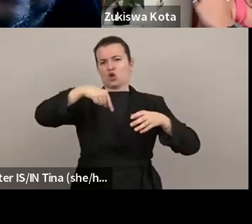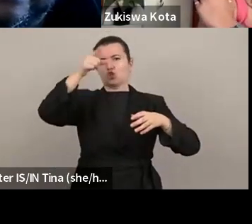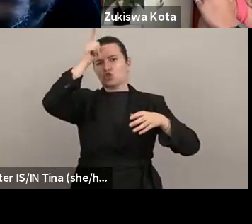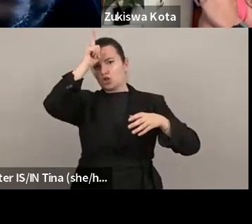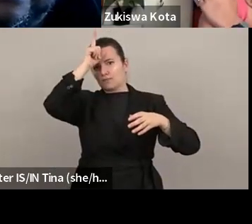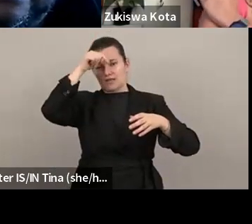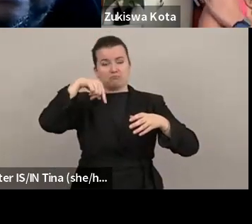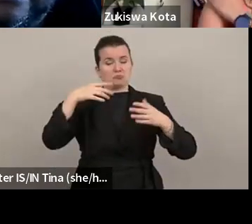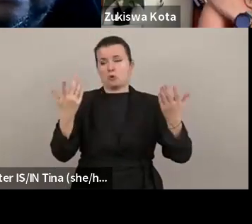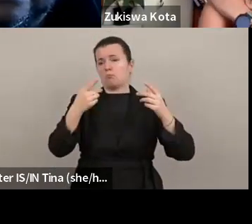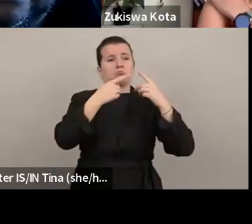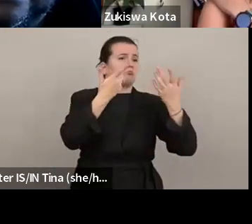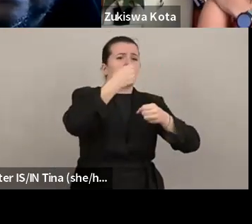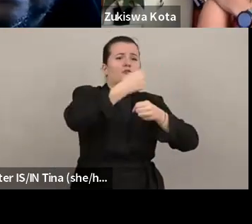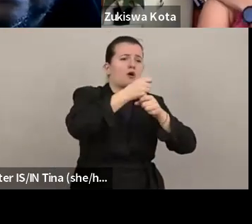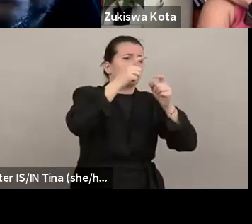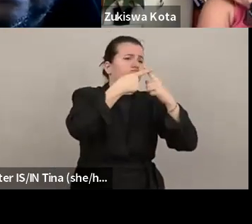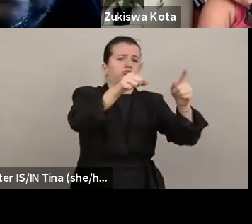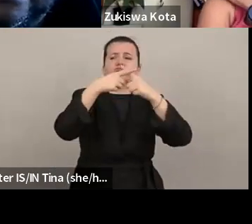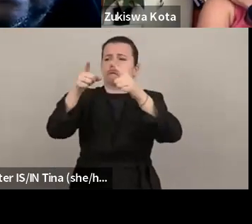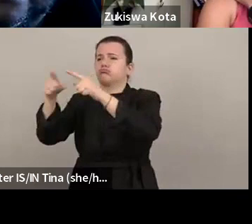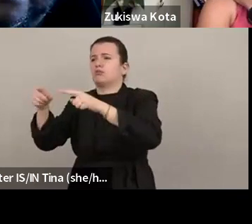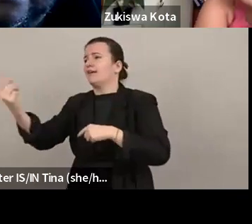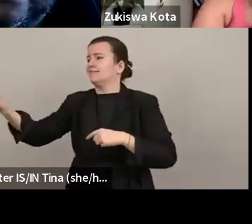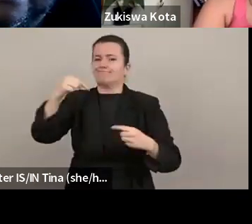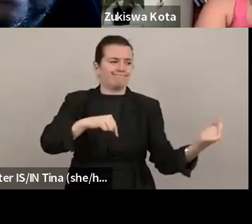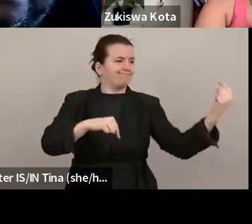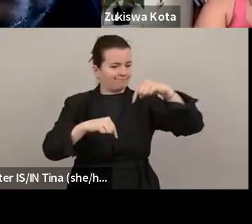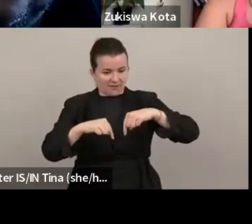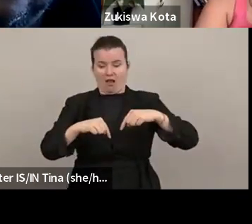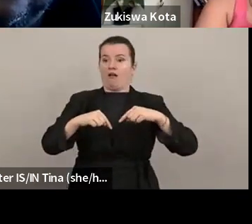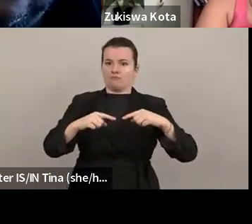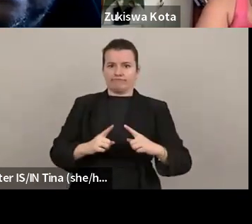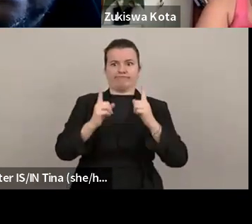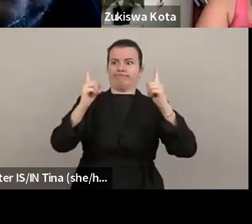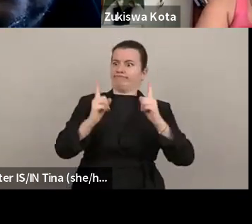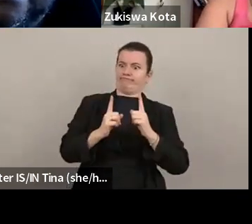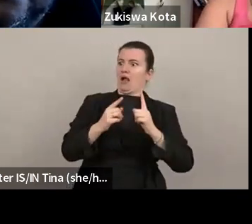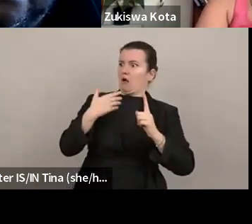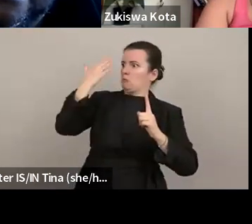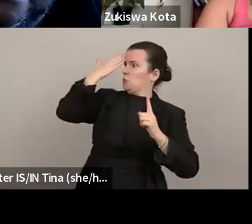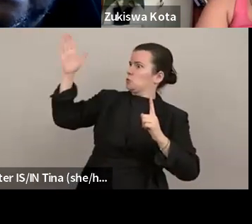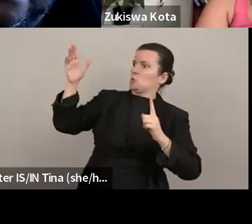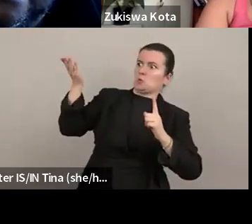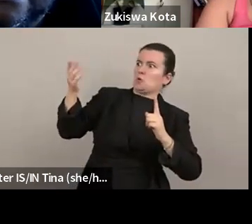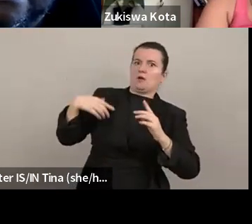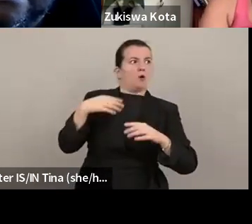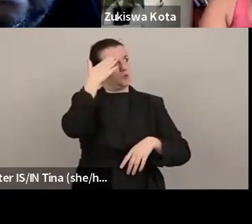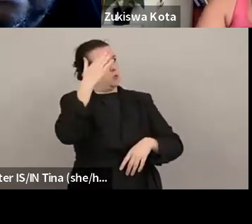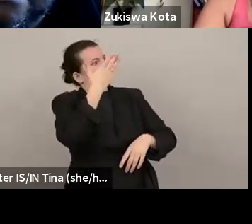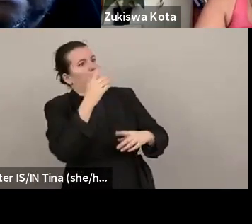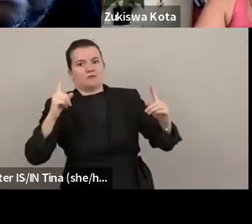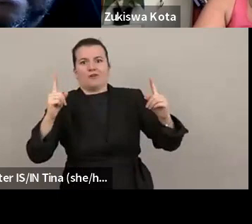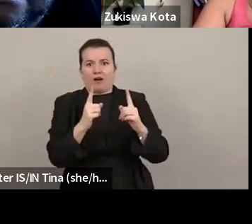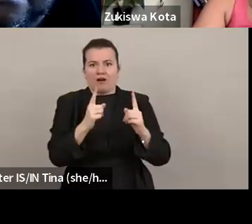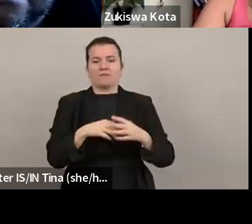haven't met before, and that innovation is something, a recombination of knowledge, really. And if you have, for example, a